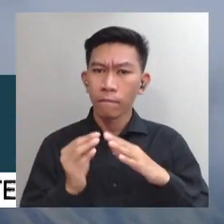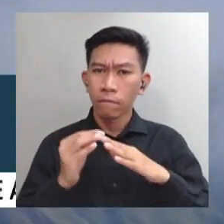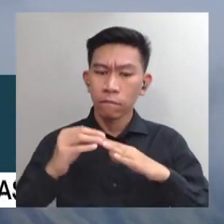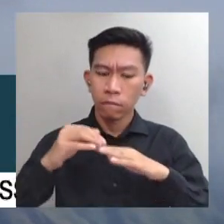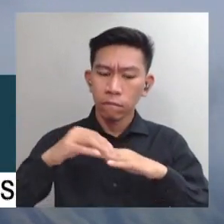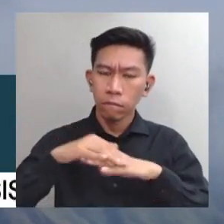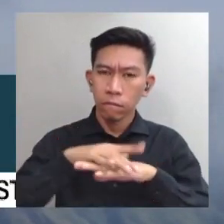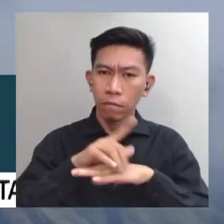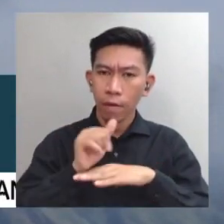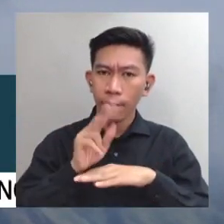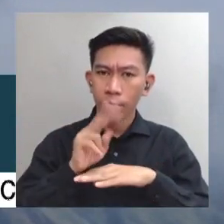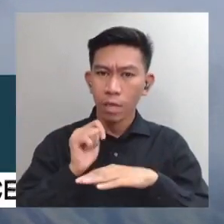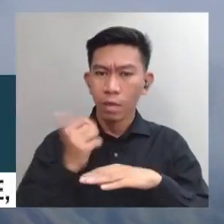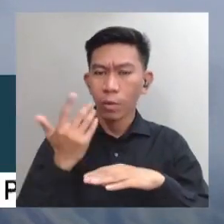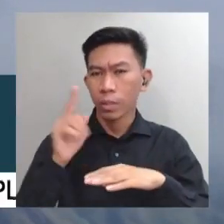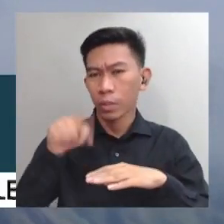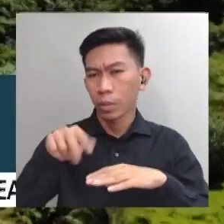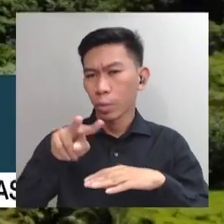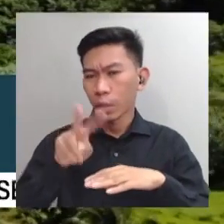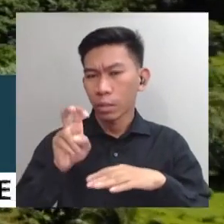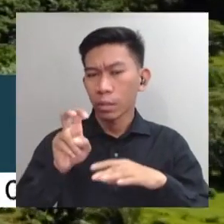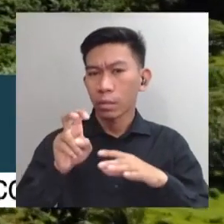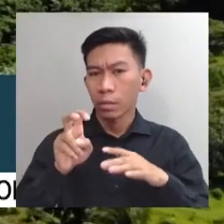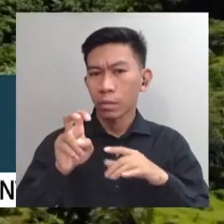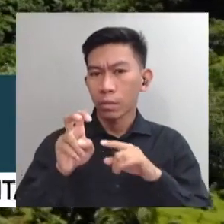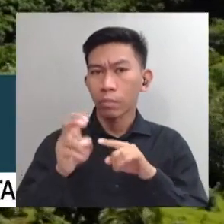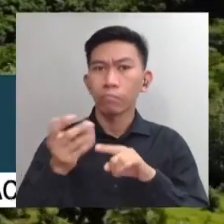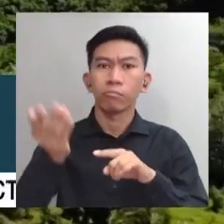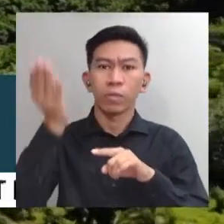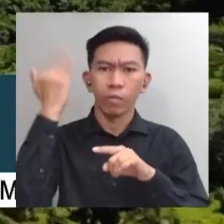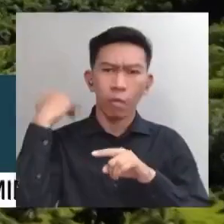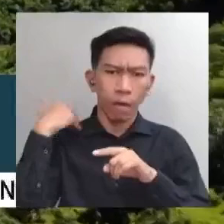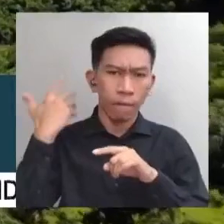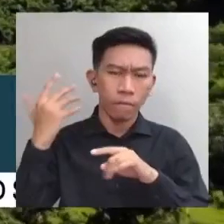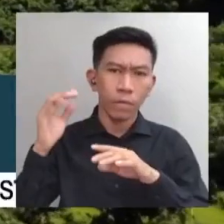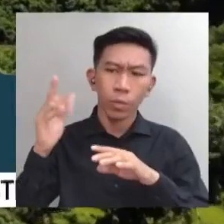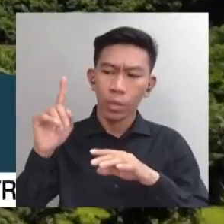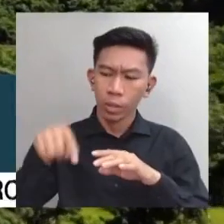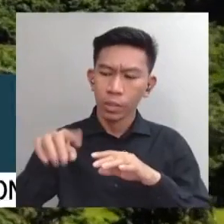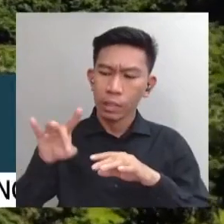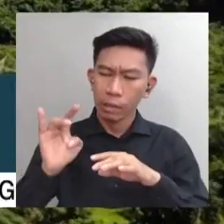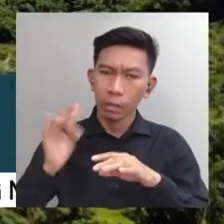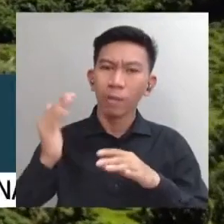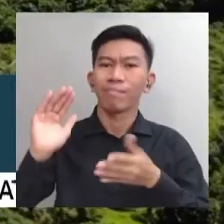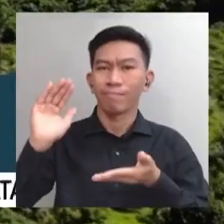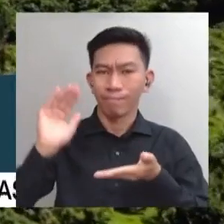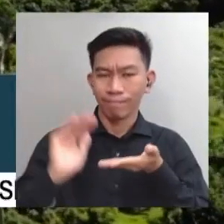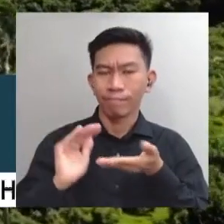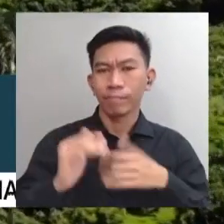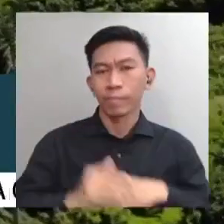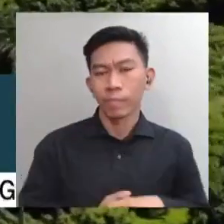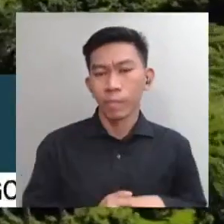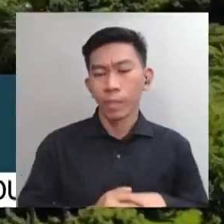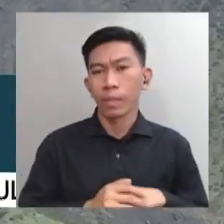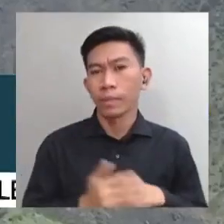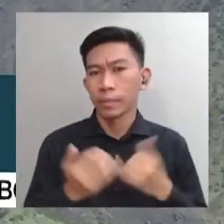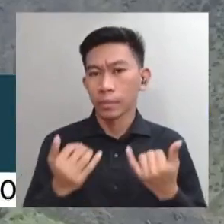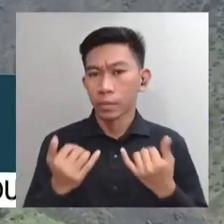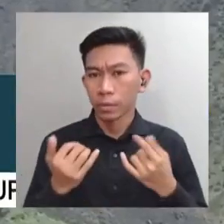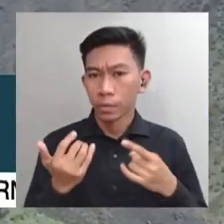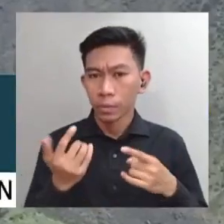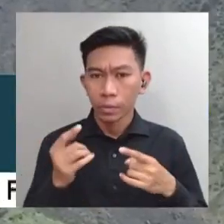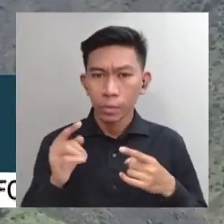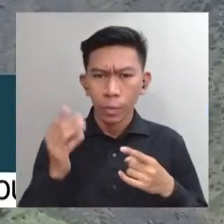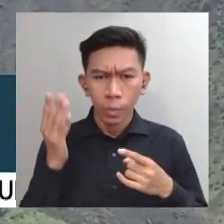is 1,200 from the previous monitoring of 1,800 meters. PVOX explains the revision was done